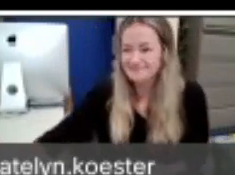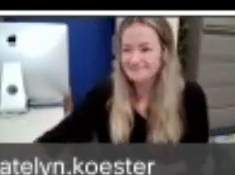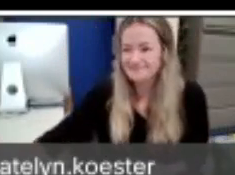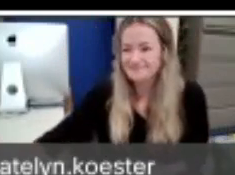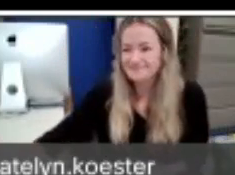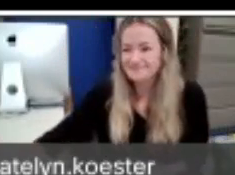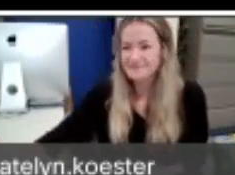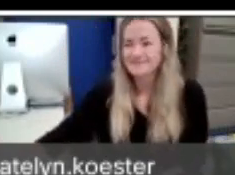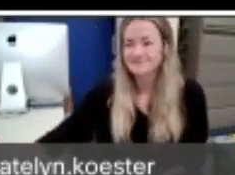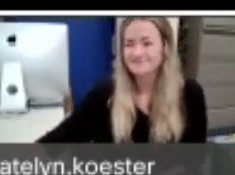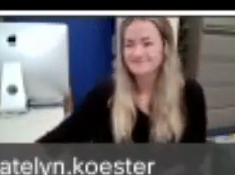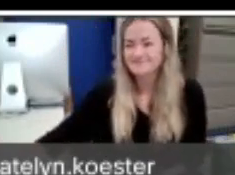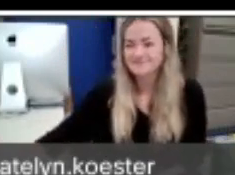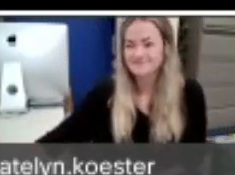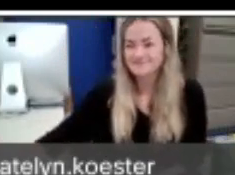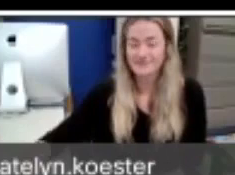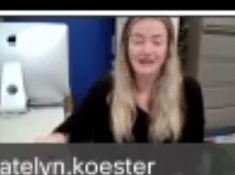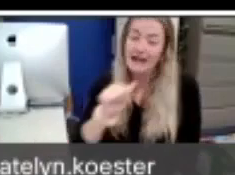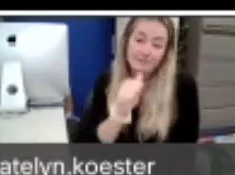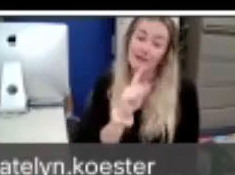It's interesting, right?